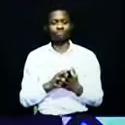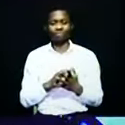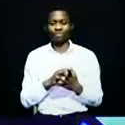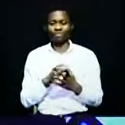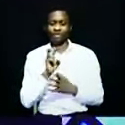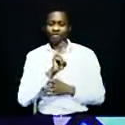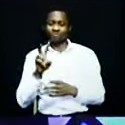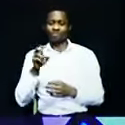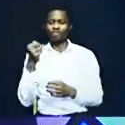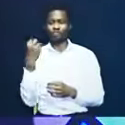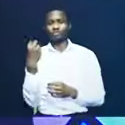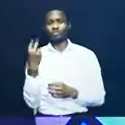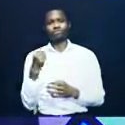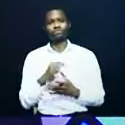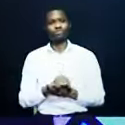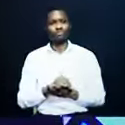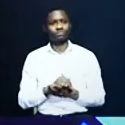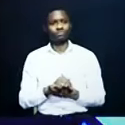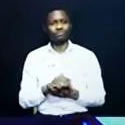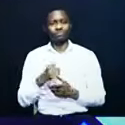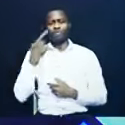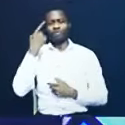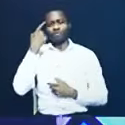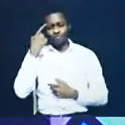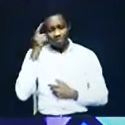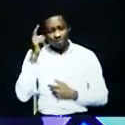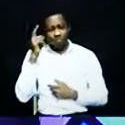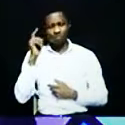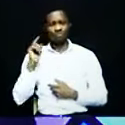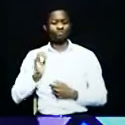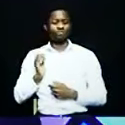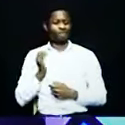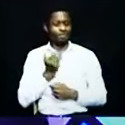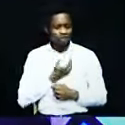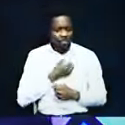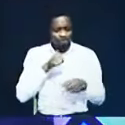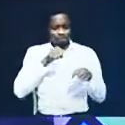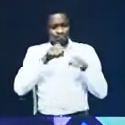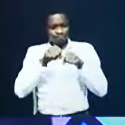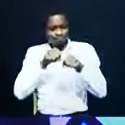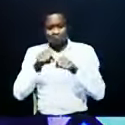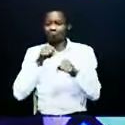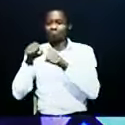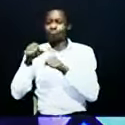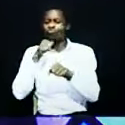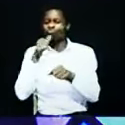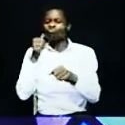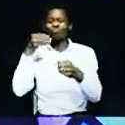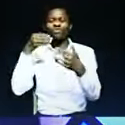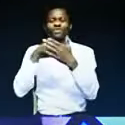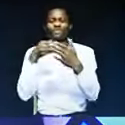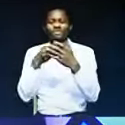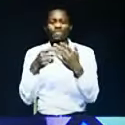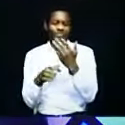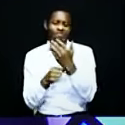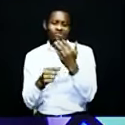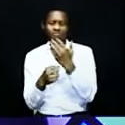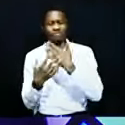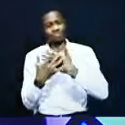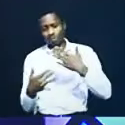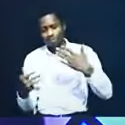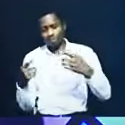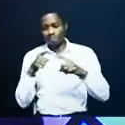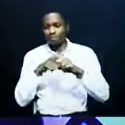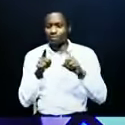verse 12. For our struggle is not against flesh and blood, but against